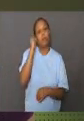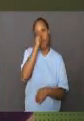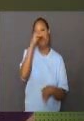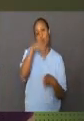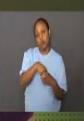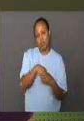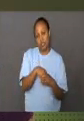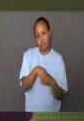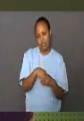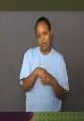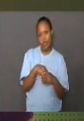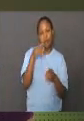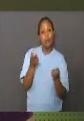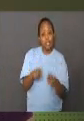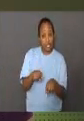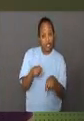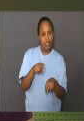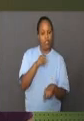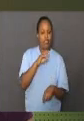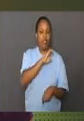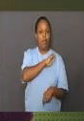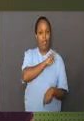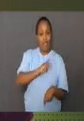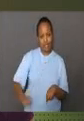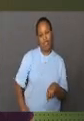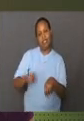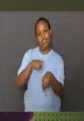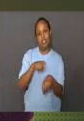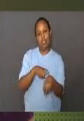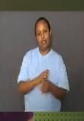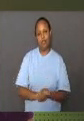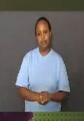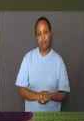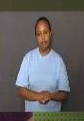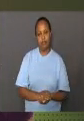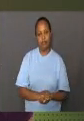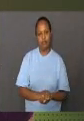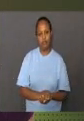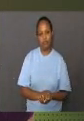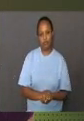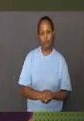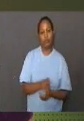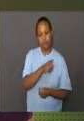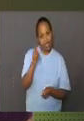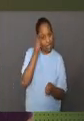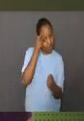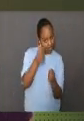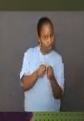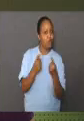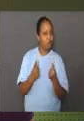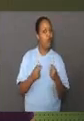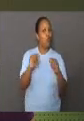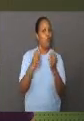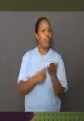Ethiopia during the time of imperial rule. Do your best to recall